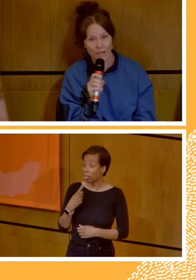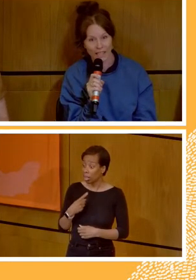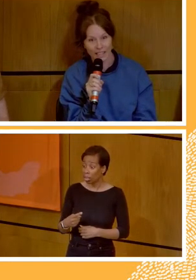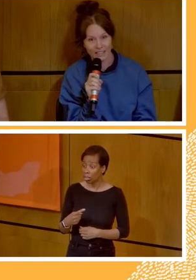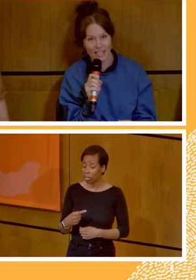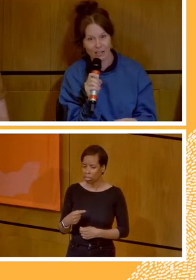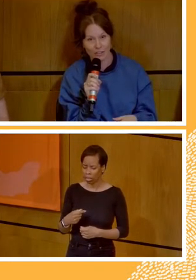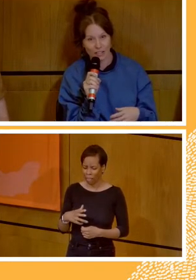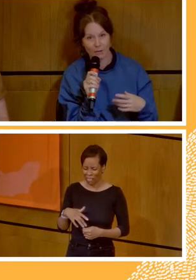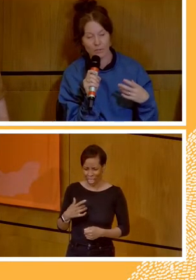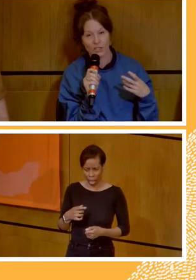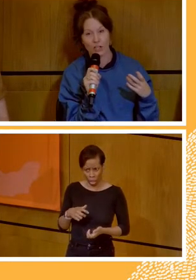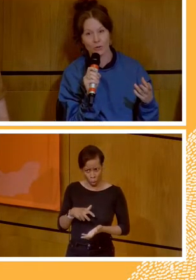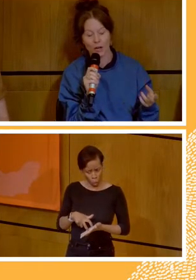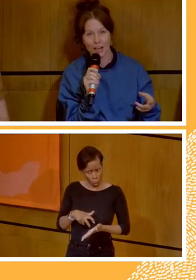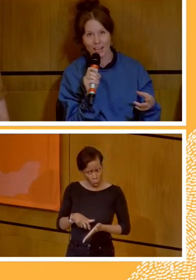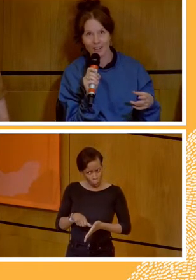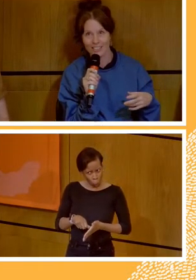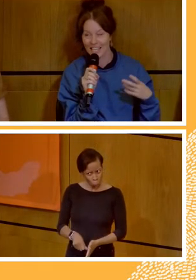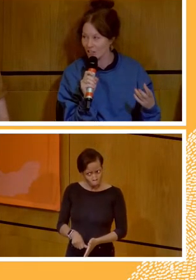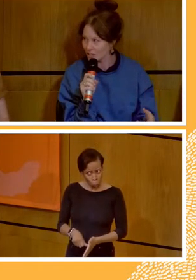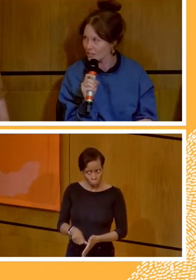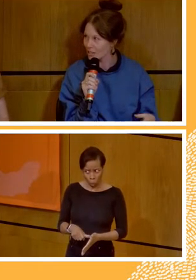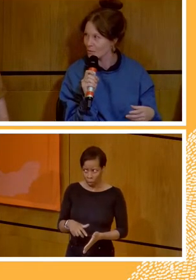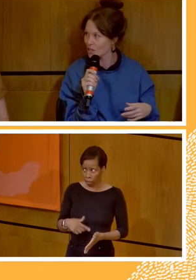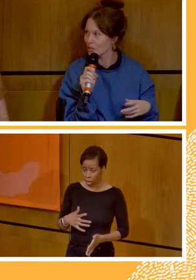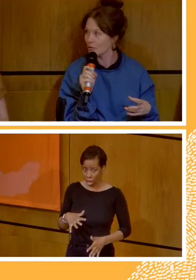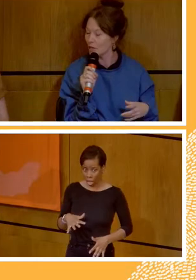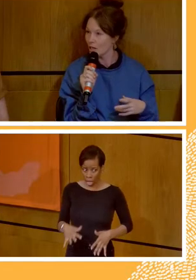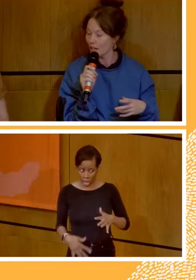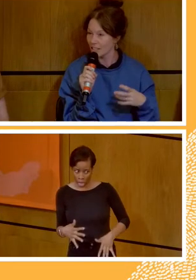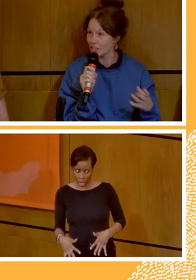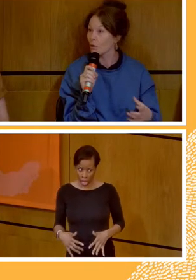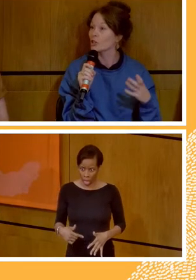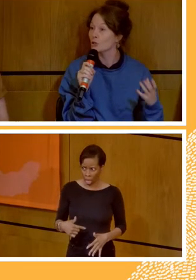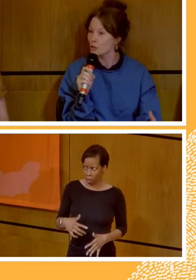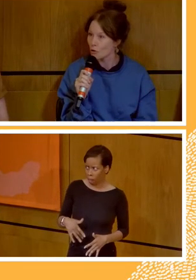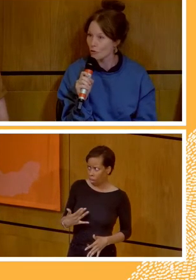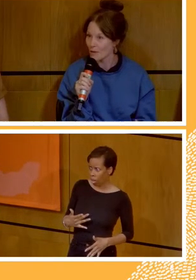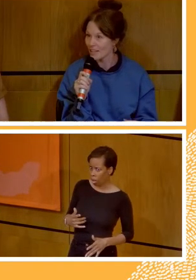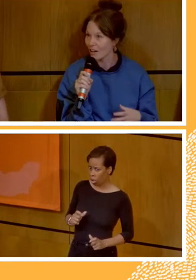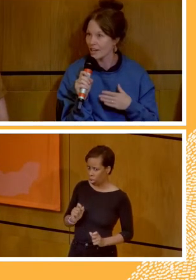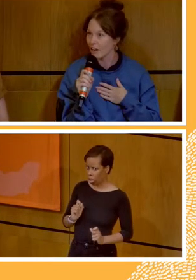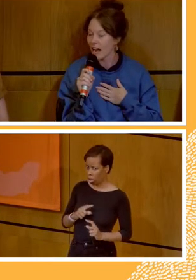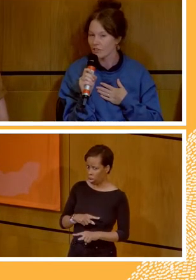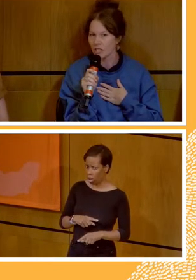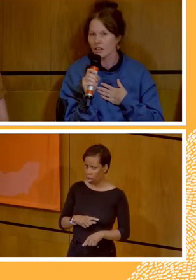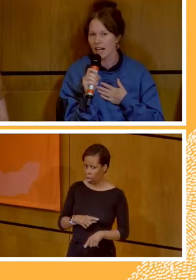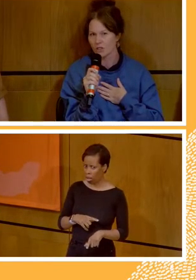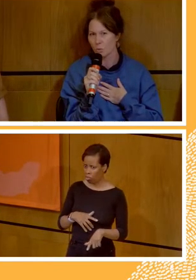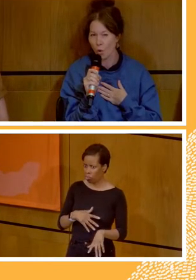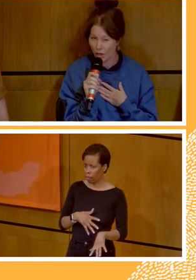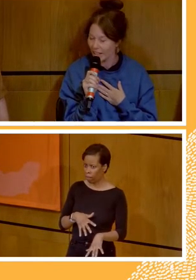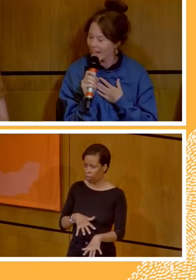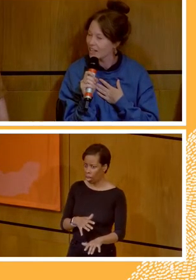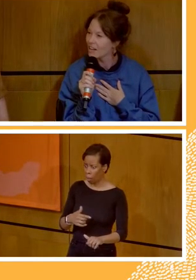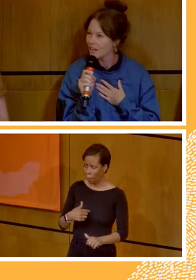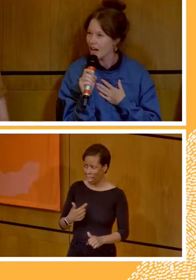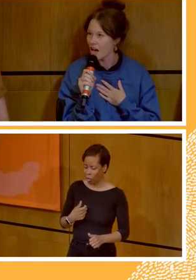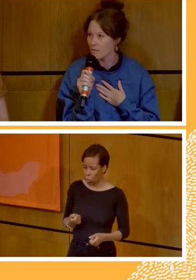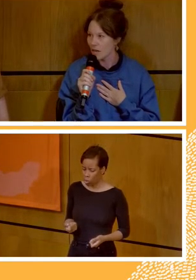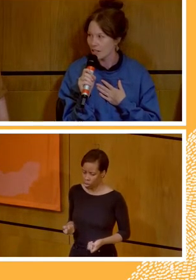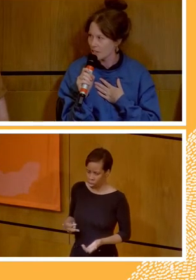walk properly. He said, "I'm so unsettled and it's so unusual for me that I have to learn how to walk